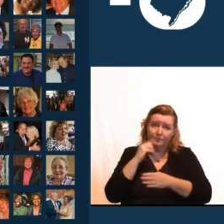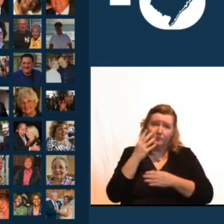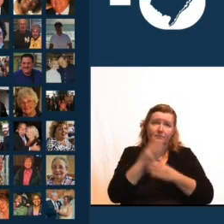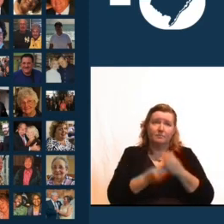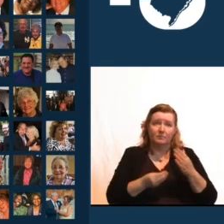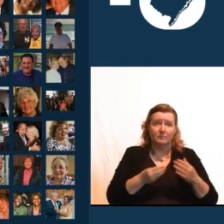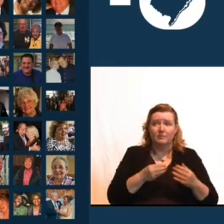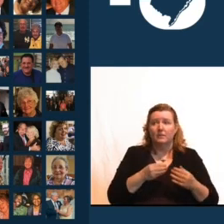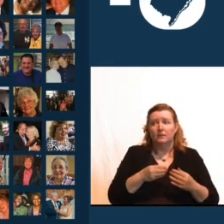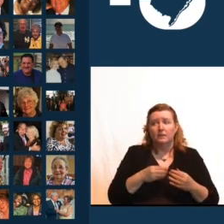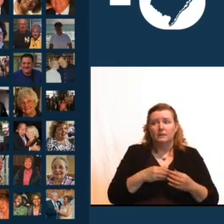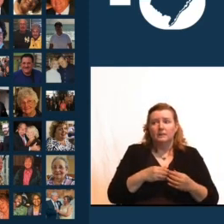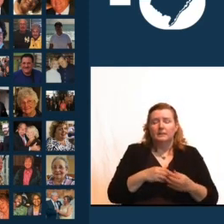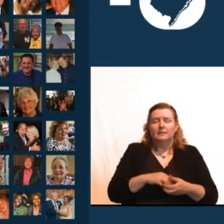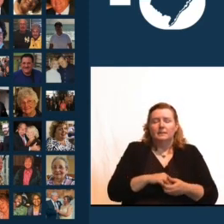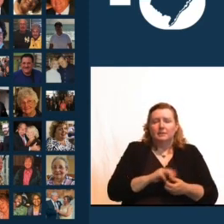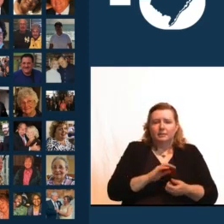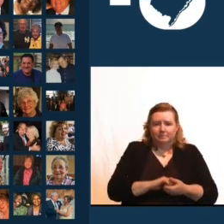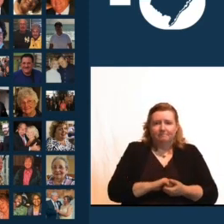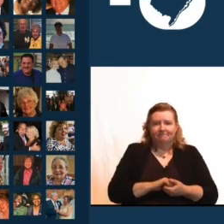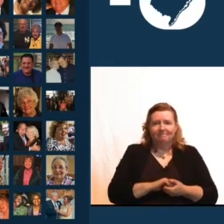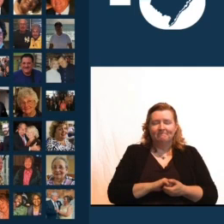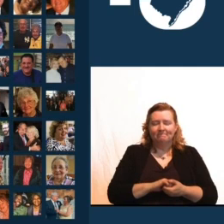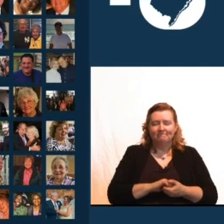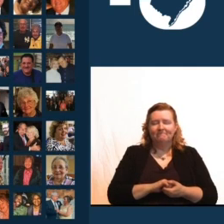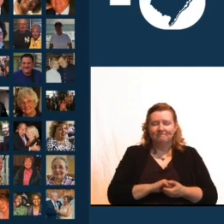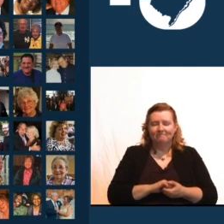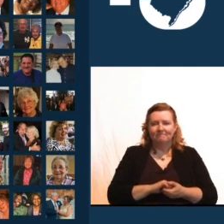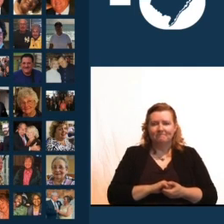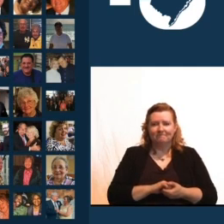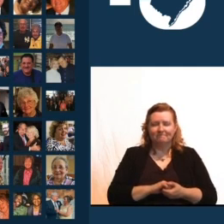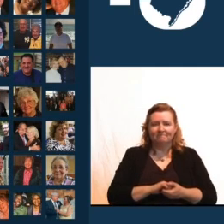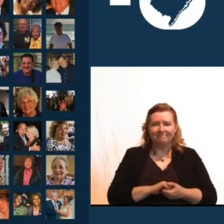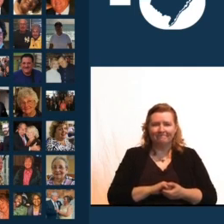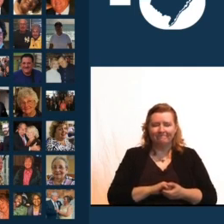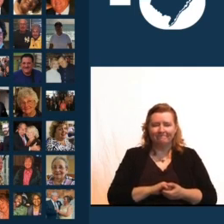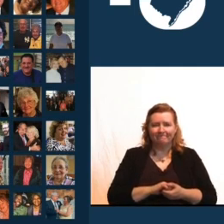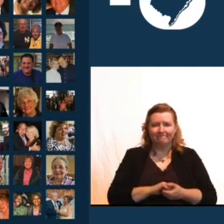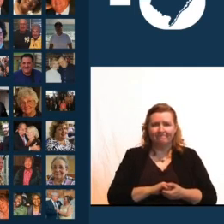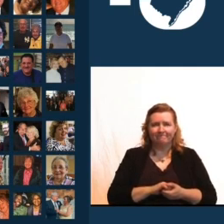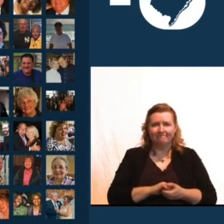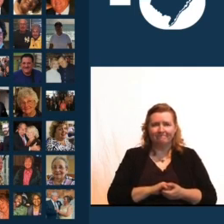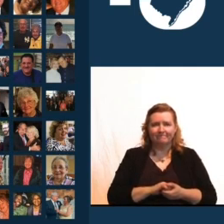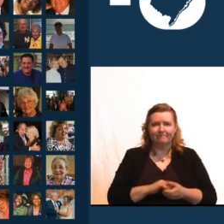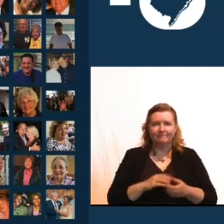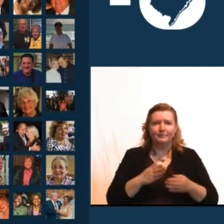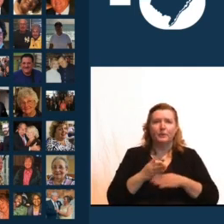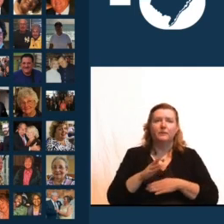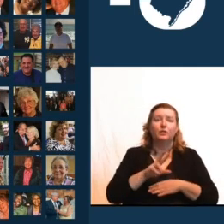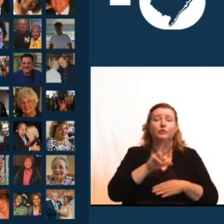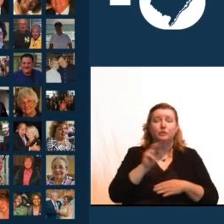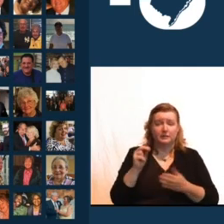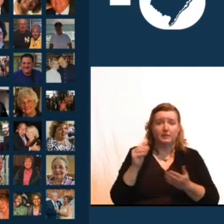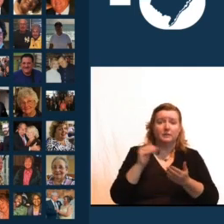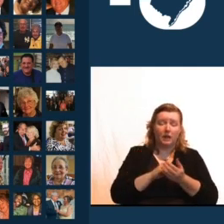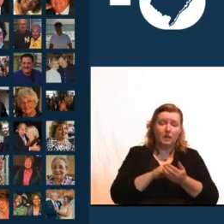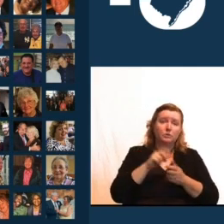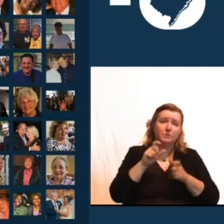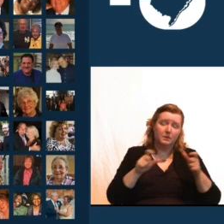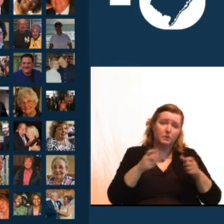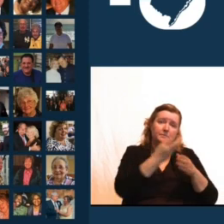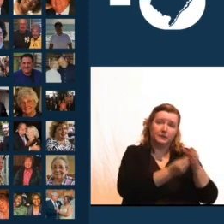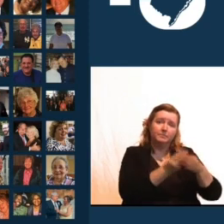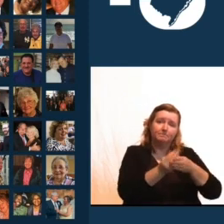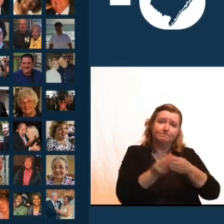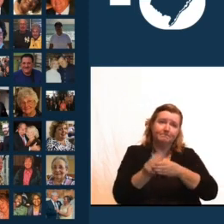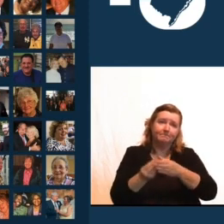Of the more than 30,000 lives we've lost. So for all of them, let's do one final